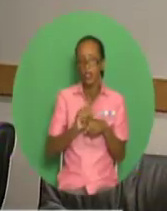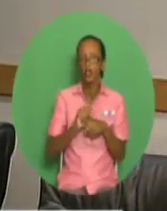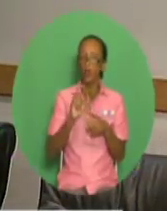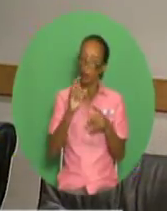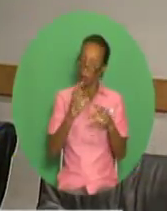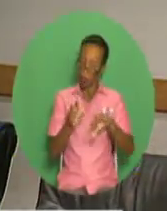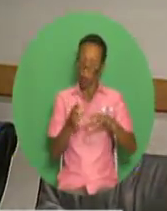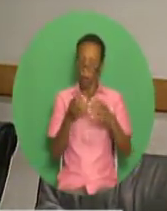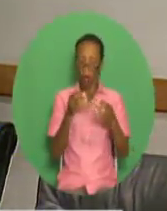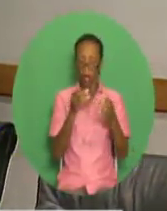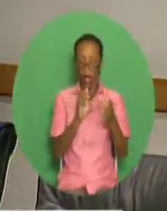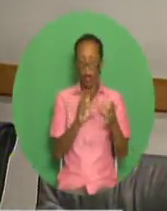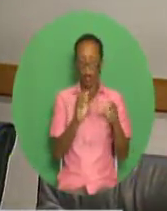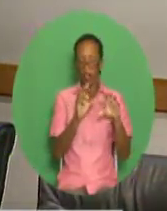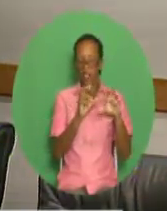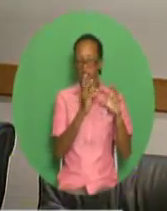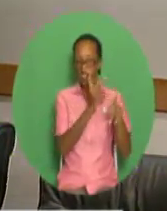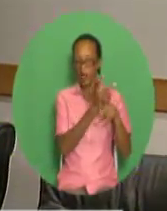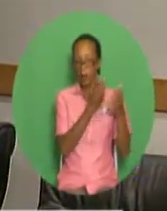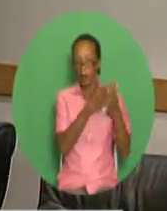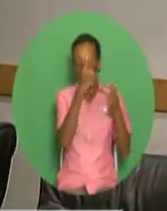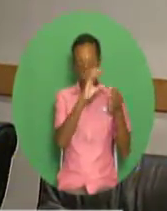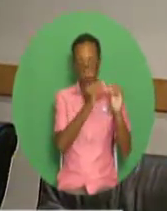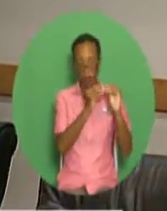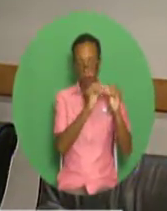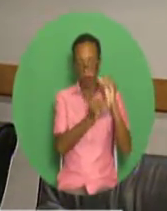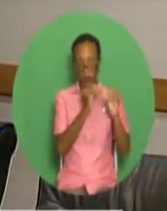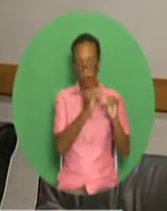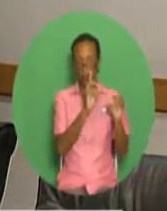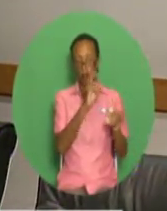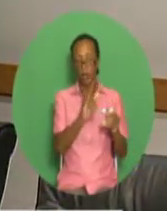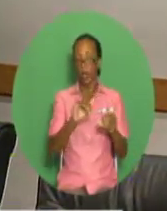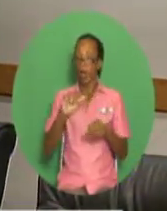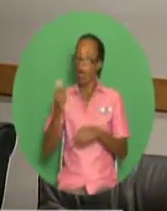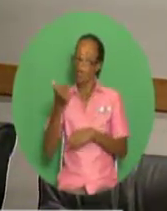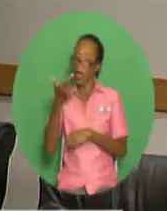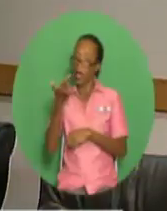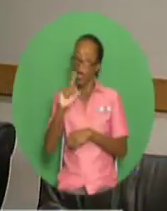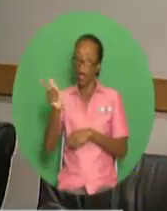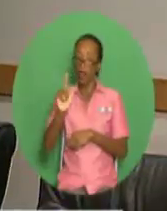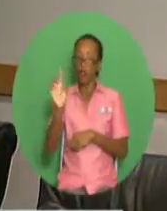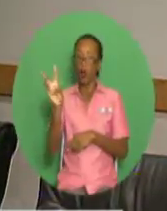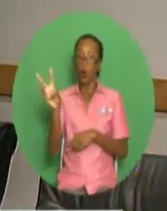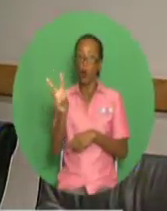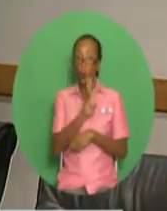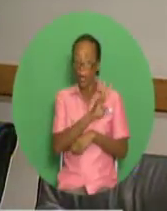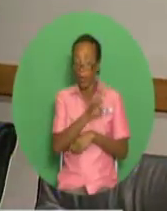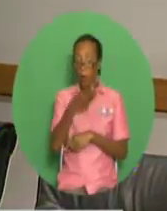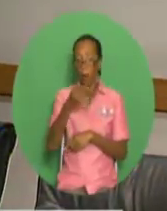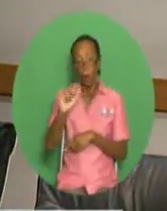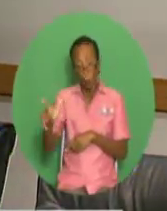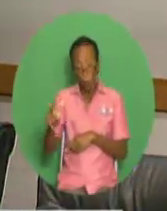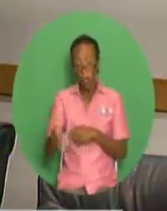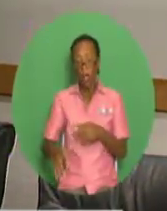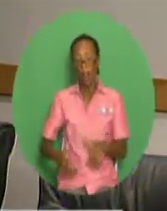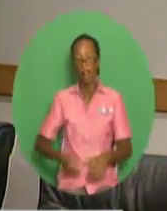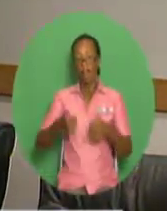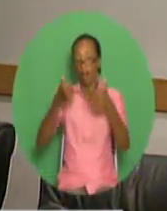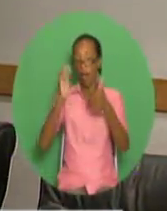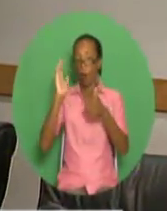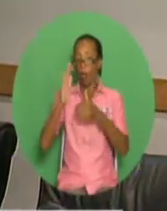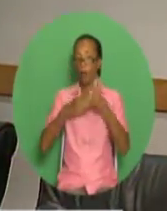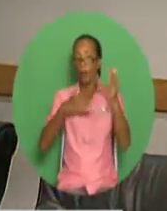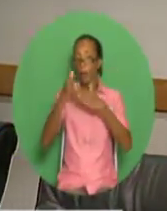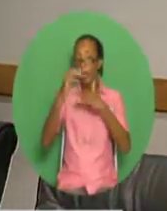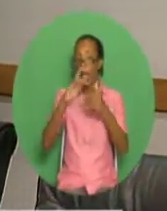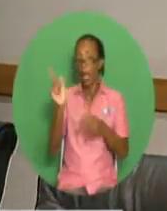that. The member for Lavantil West will be happy that we're going to do a pool in Lavantil. We had some issues finding the final location for that, but we've done that, and we